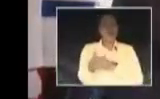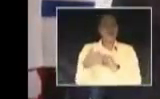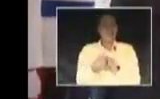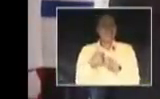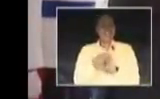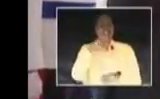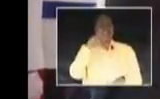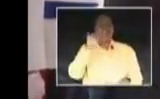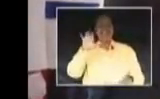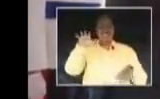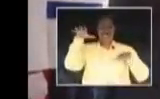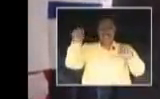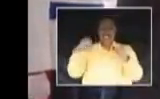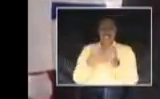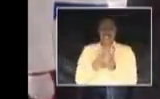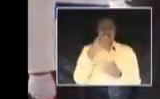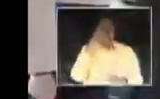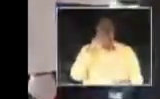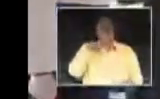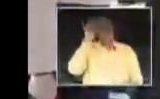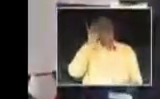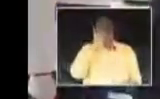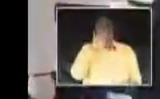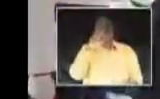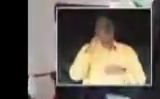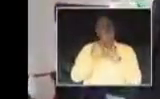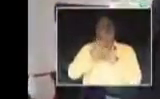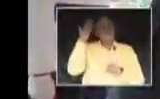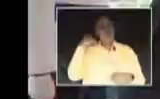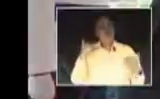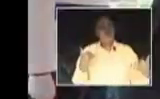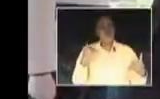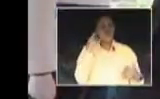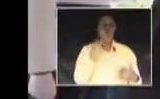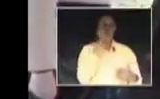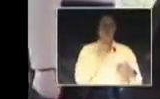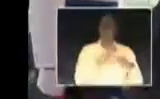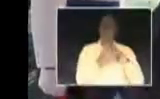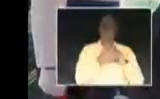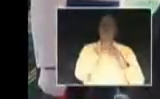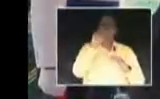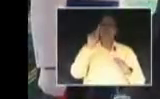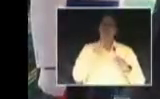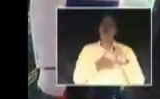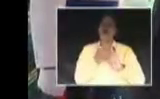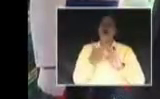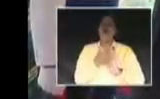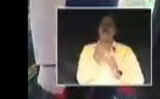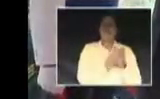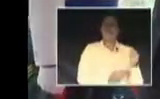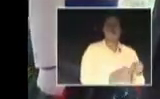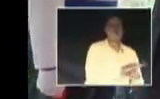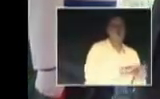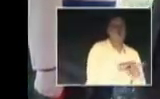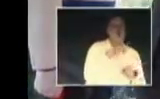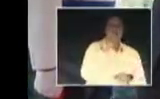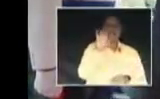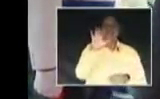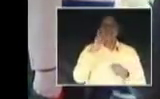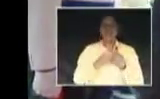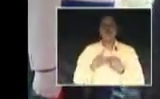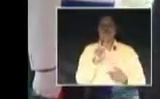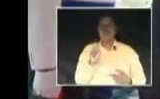franchise for Jamaica 43 years ago. Today, Restaurants of Jamaica Limited operates both the local KFC and the Pizza